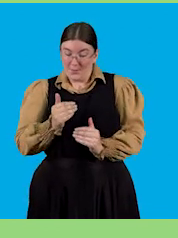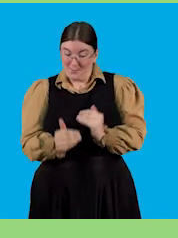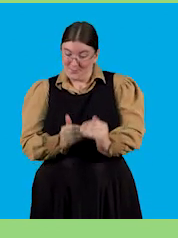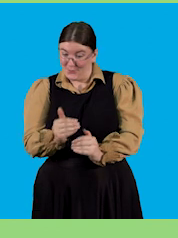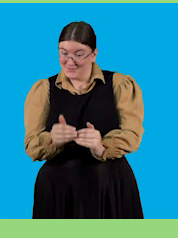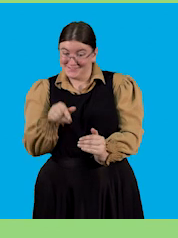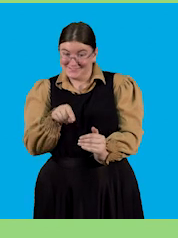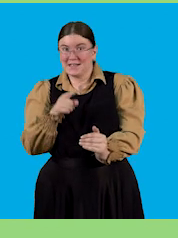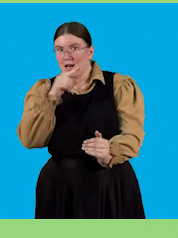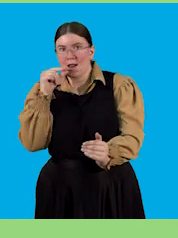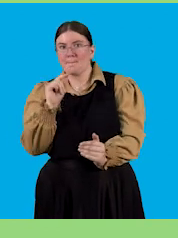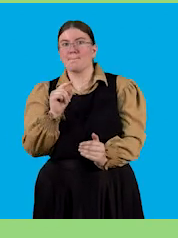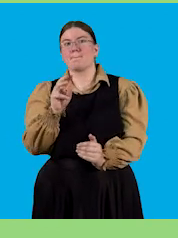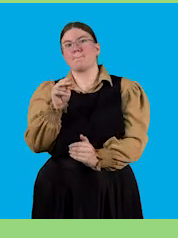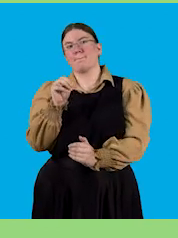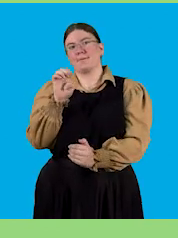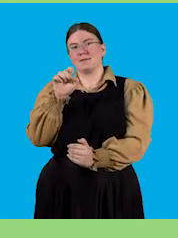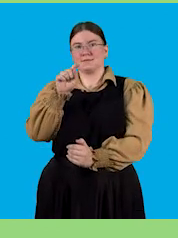is